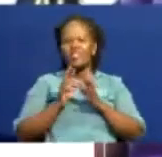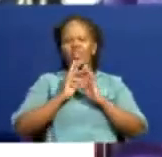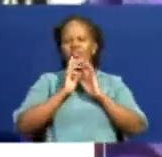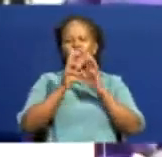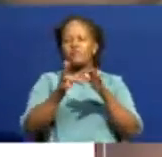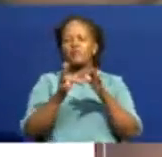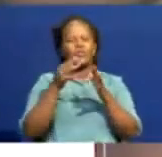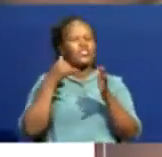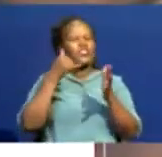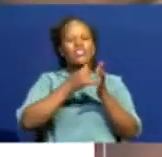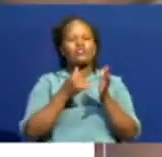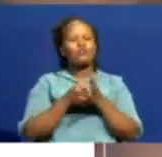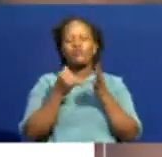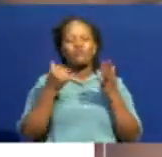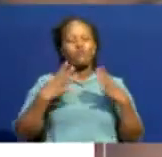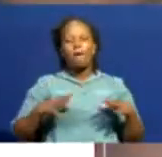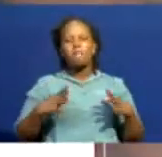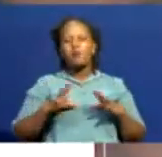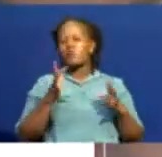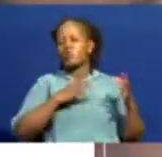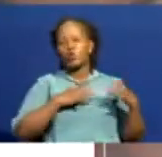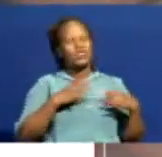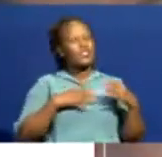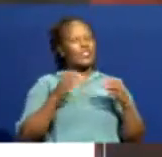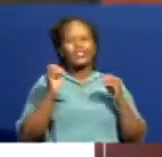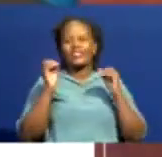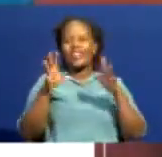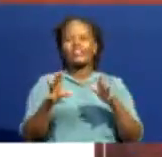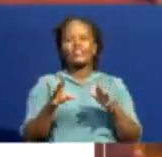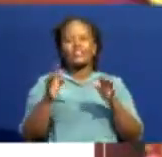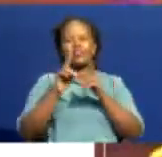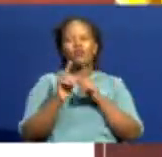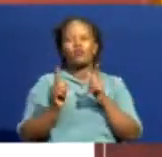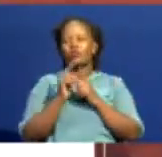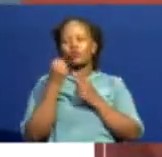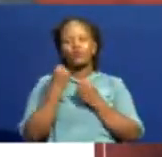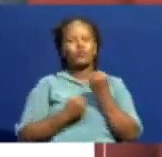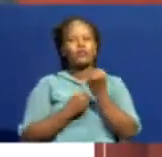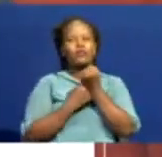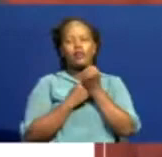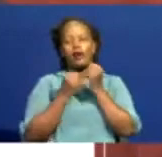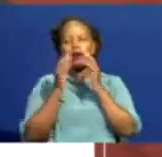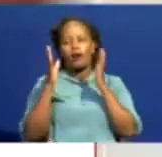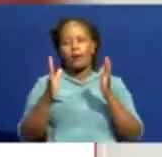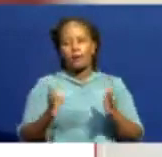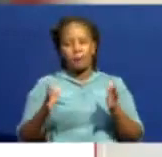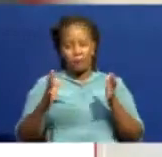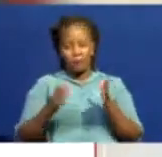a cost of living, the Azimio side of a political divide will not support it.